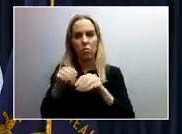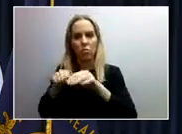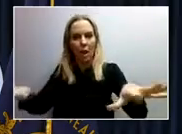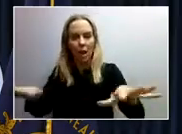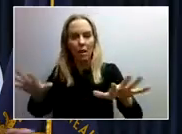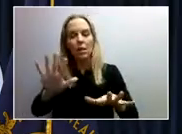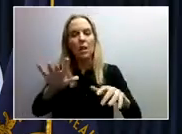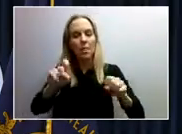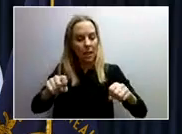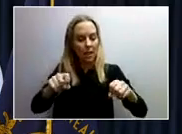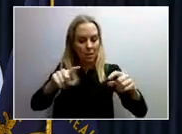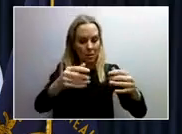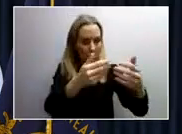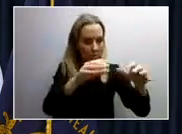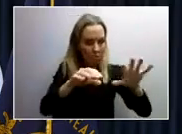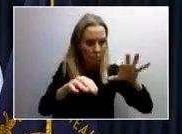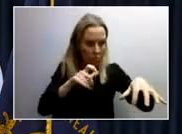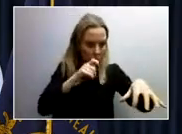based on the